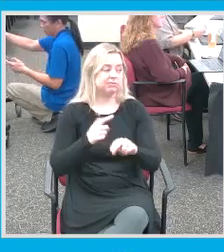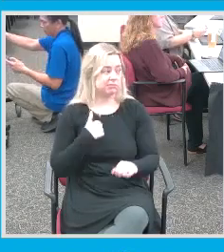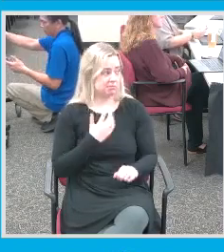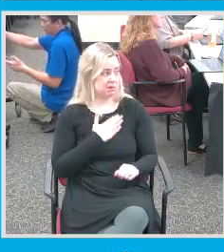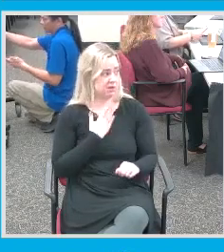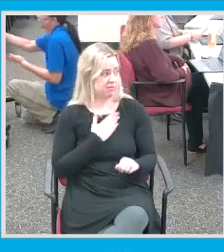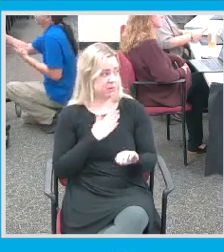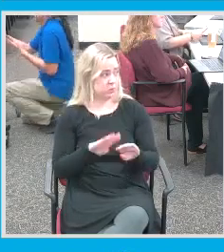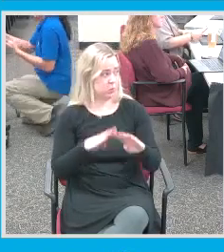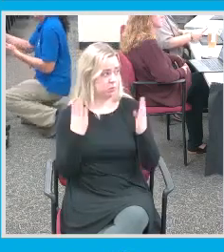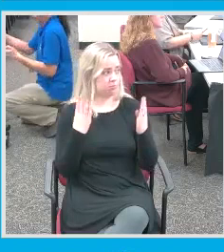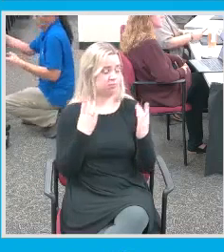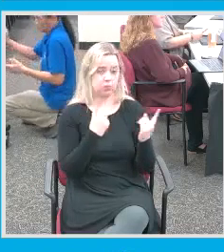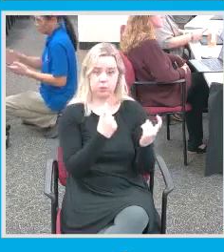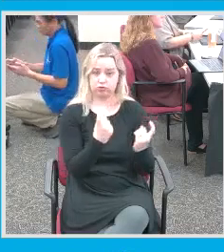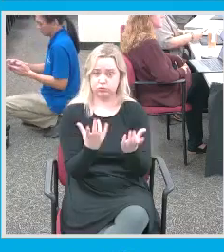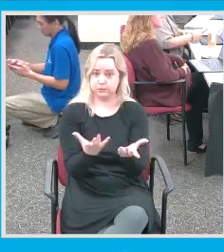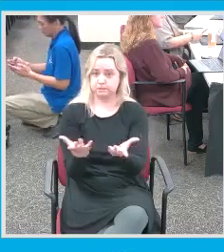any questions about that.